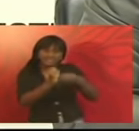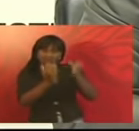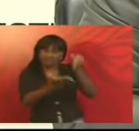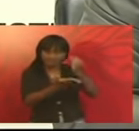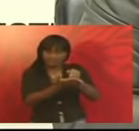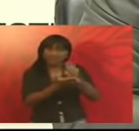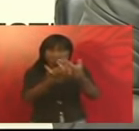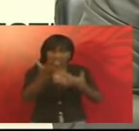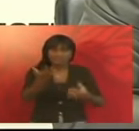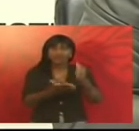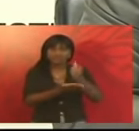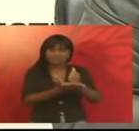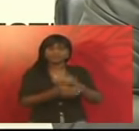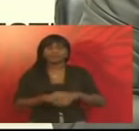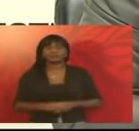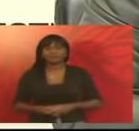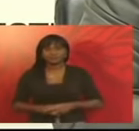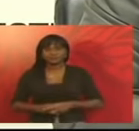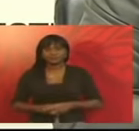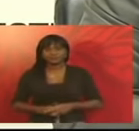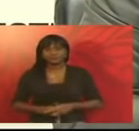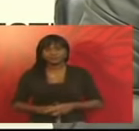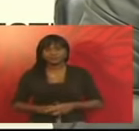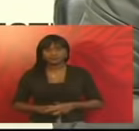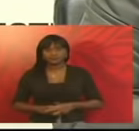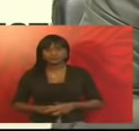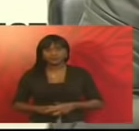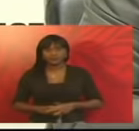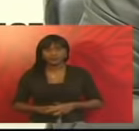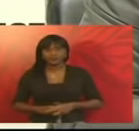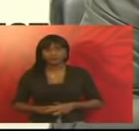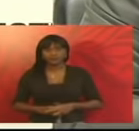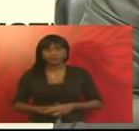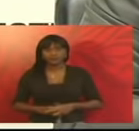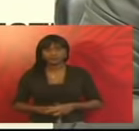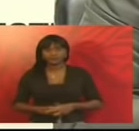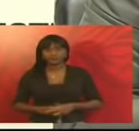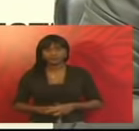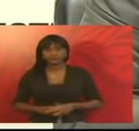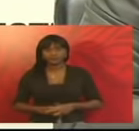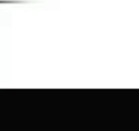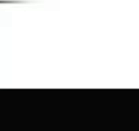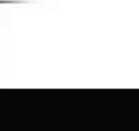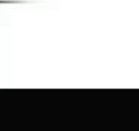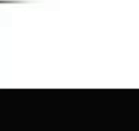to top up the existing blood supply. So thanks for that question.